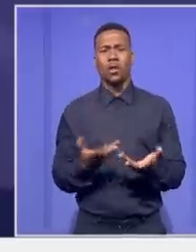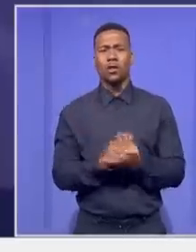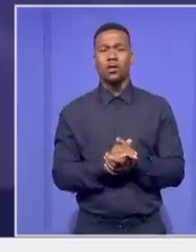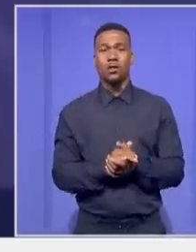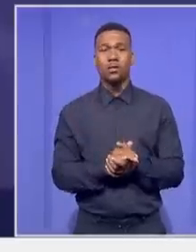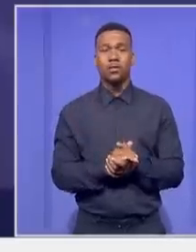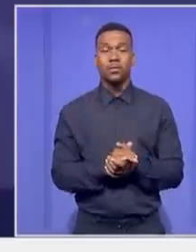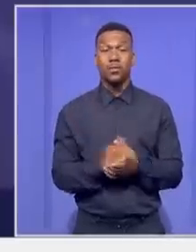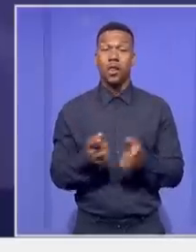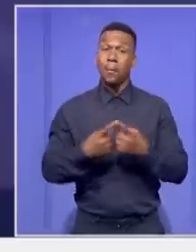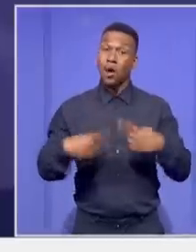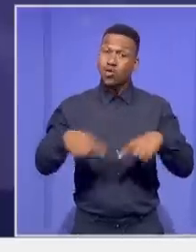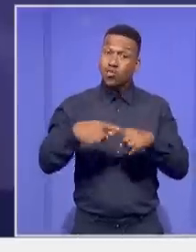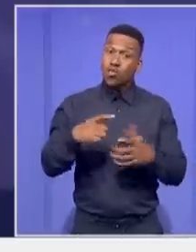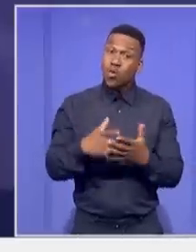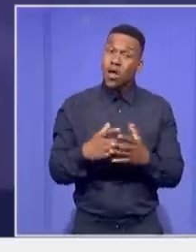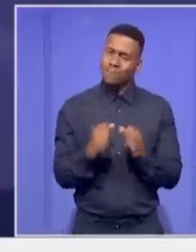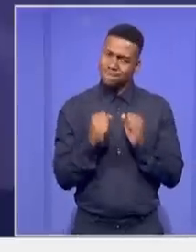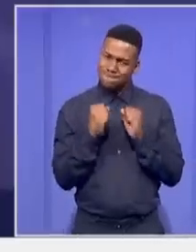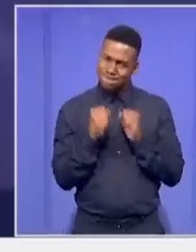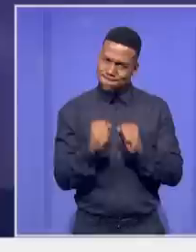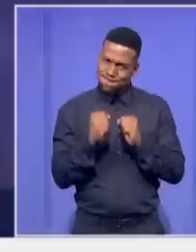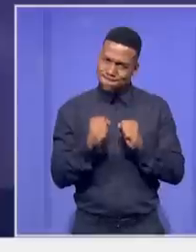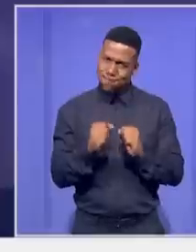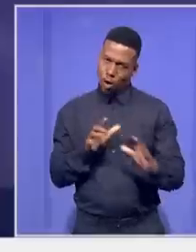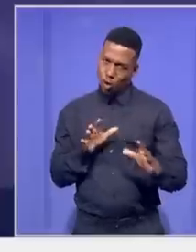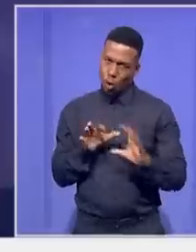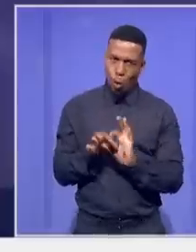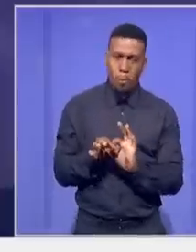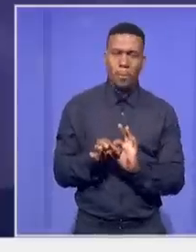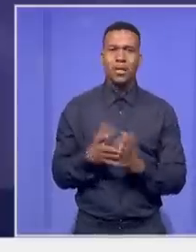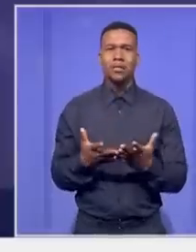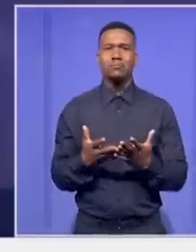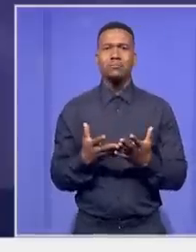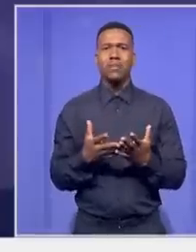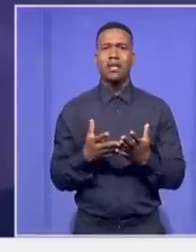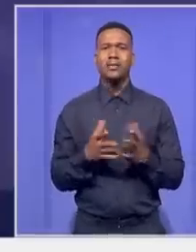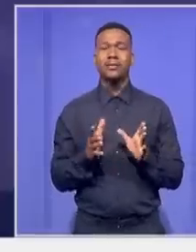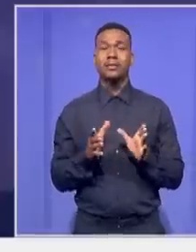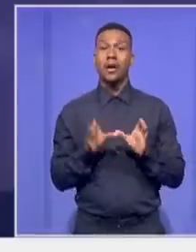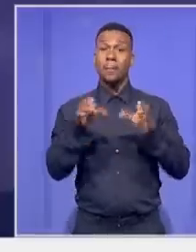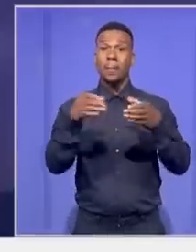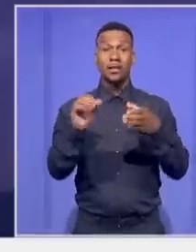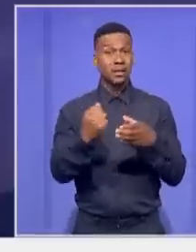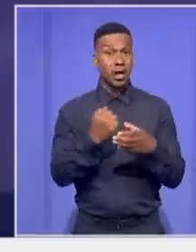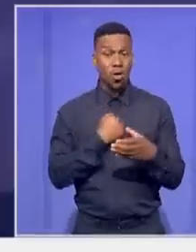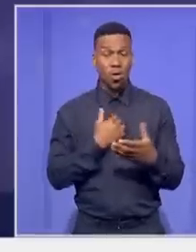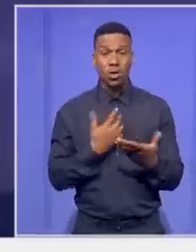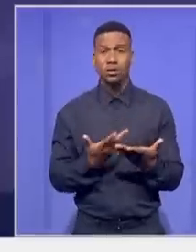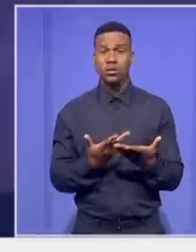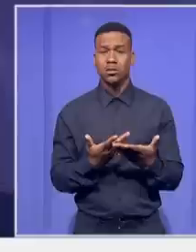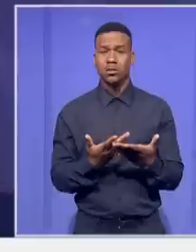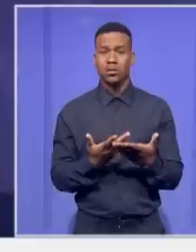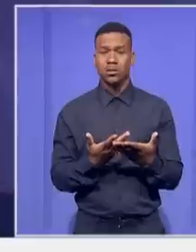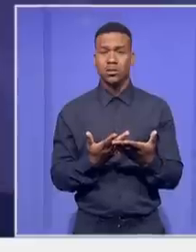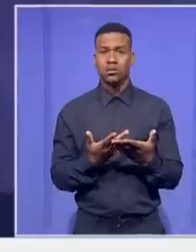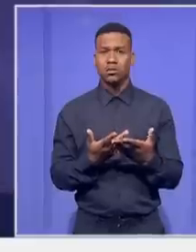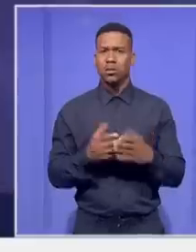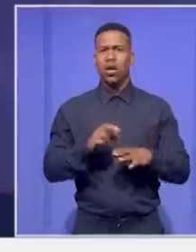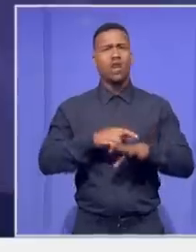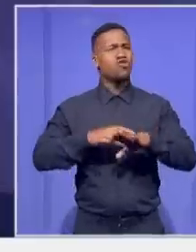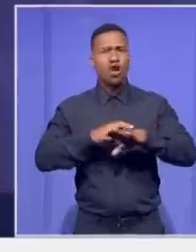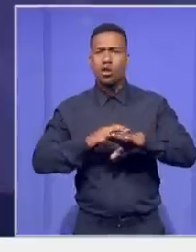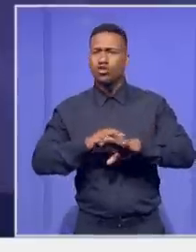We'd have to make a firm commitment to the core values of our party: non-racialism, respect for the rule of law